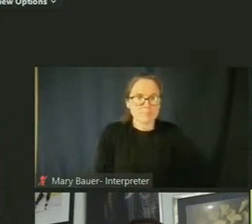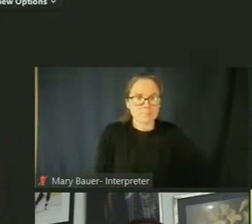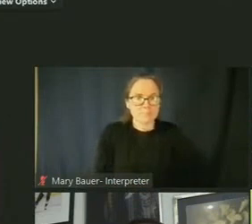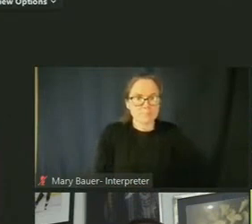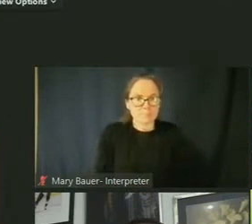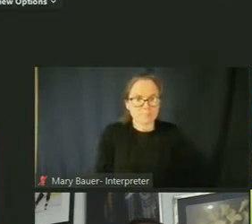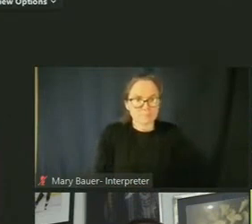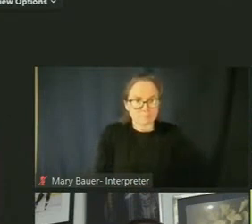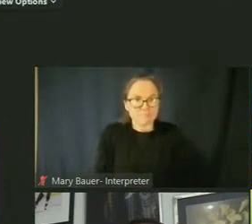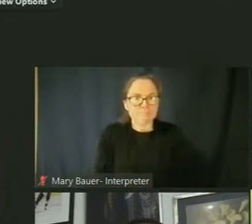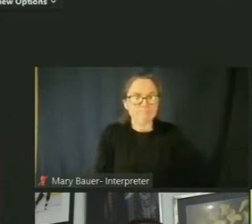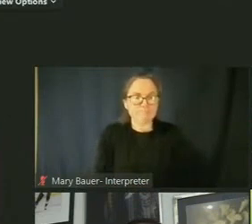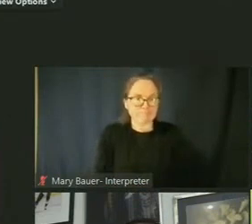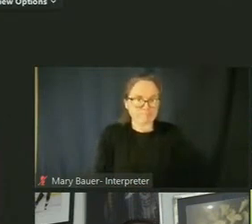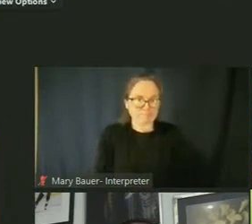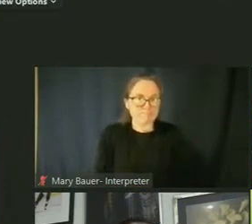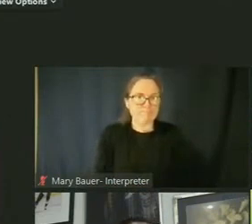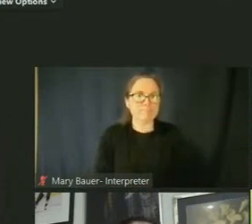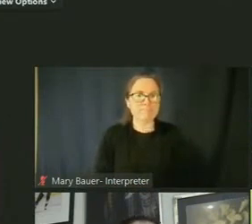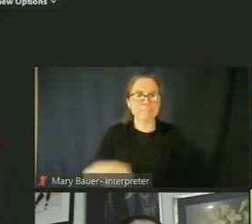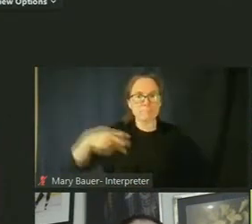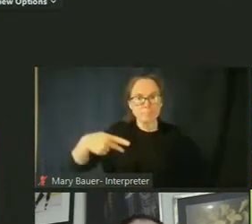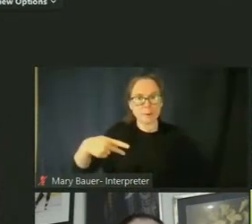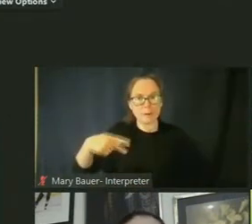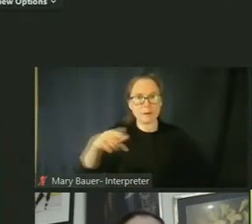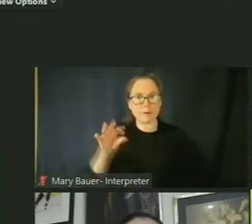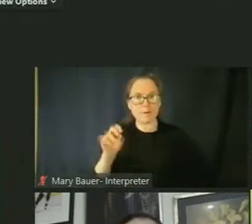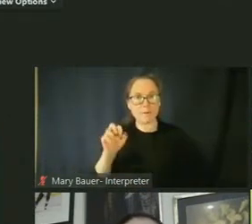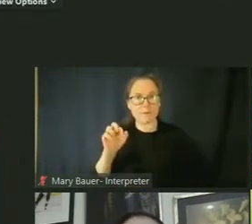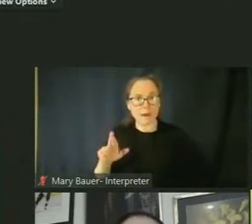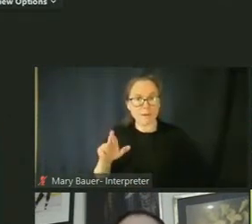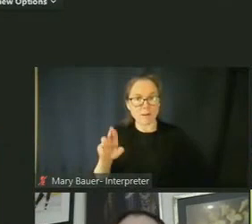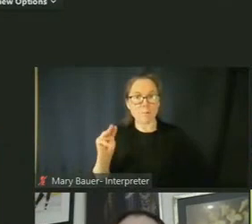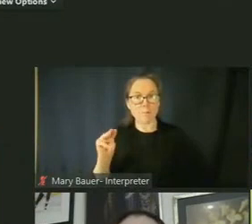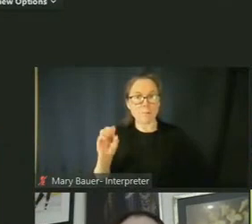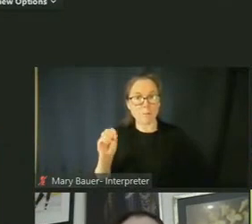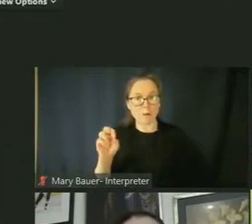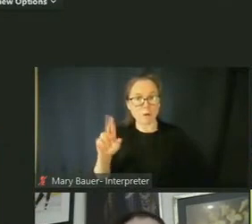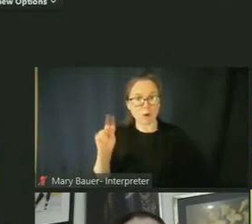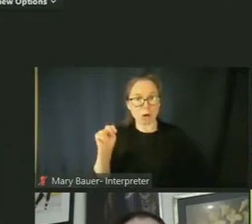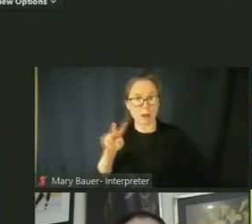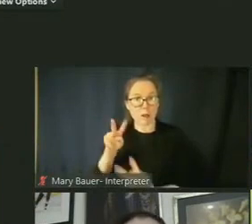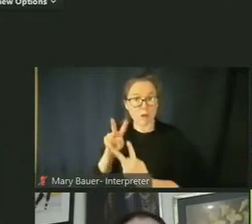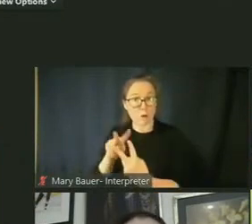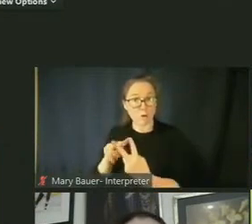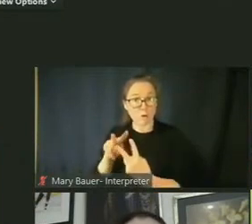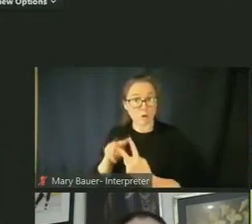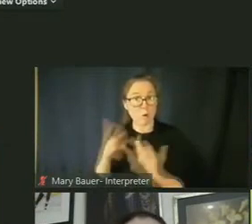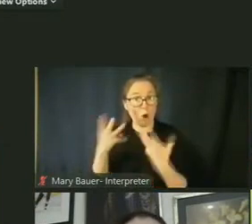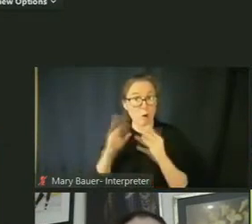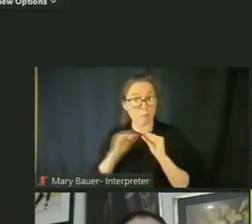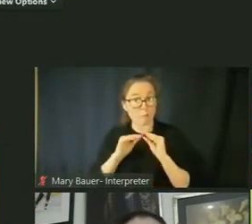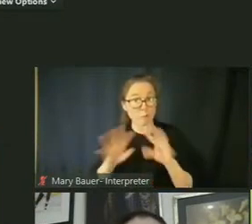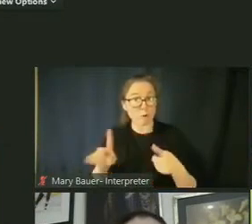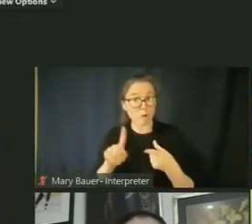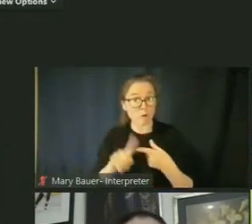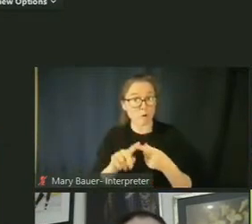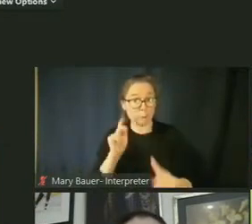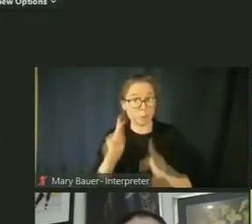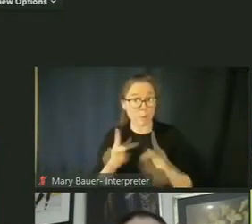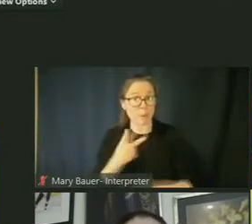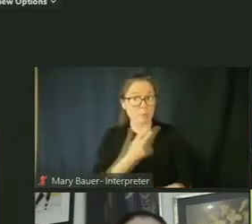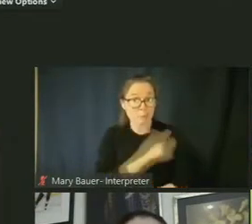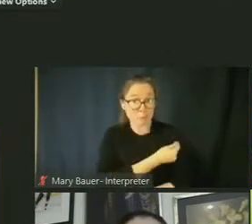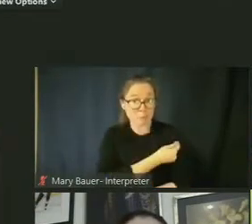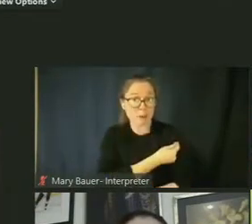So speaking specifically to Pfizer and Moderna, and understand that these two vaccines that have made it to the public are really in the context of dozens